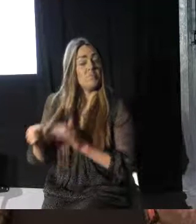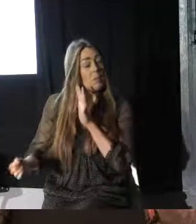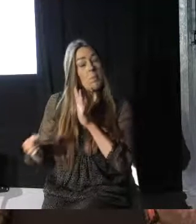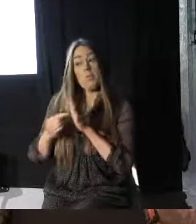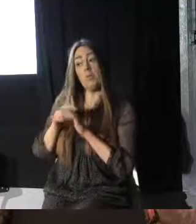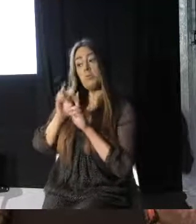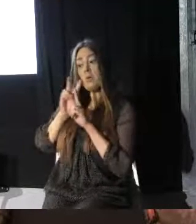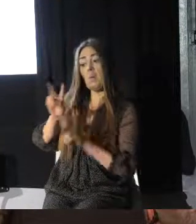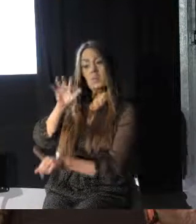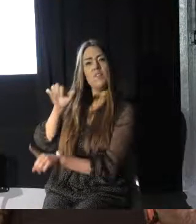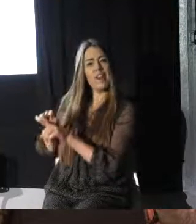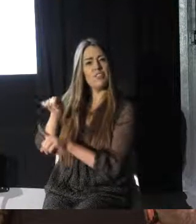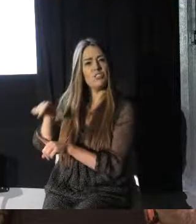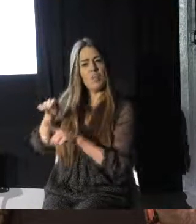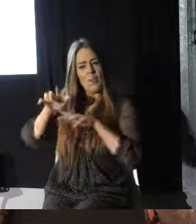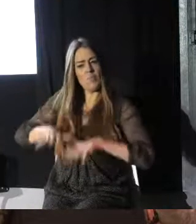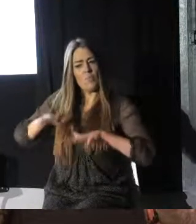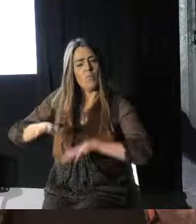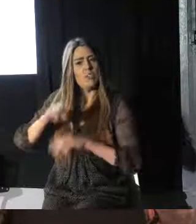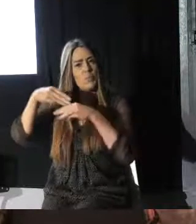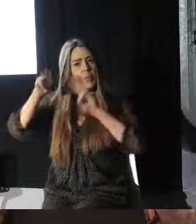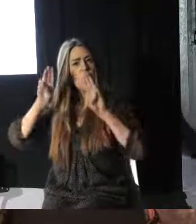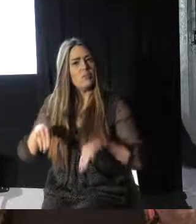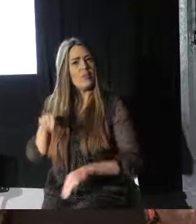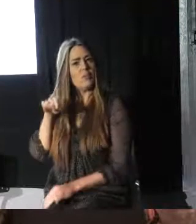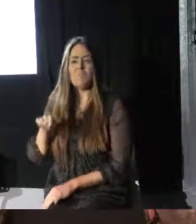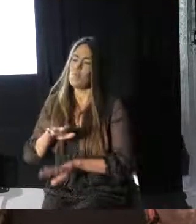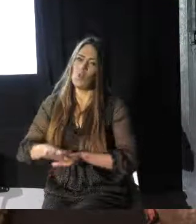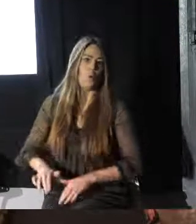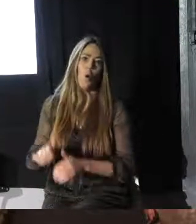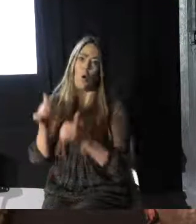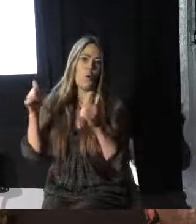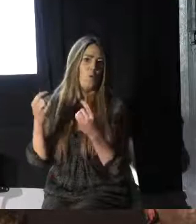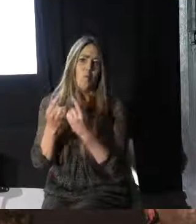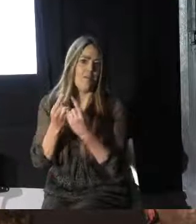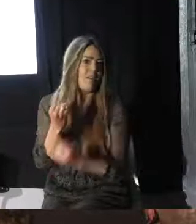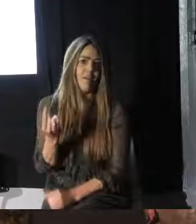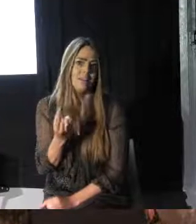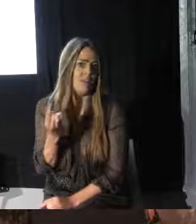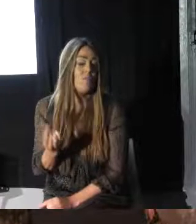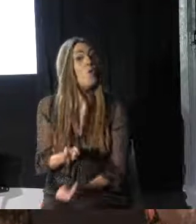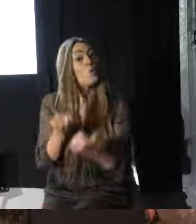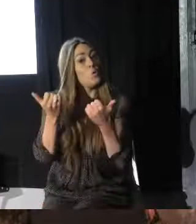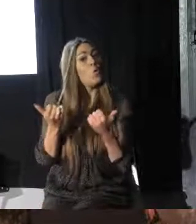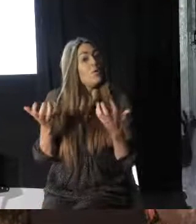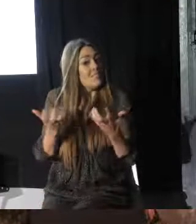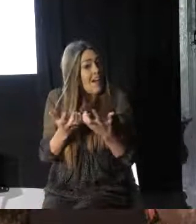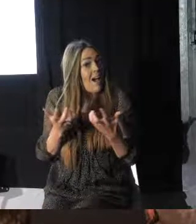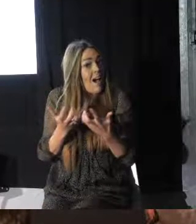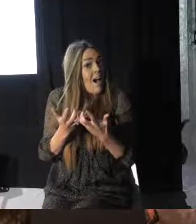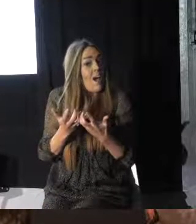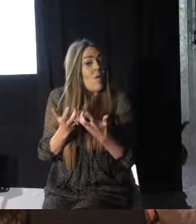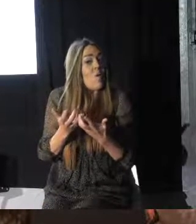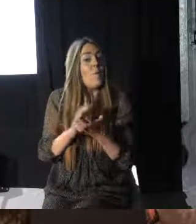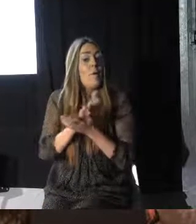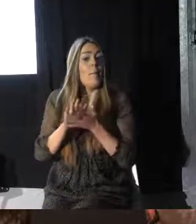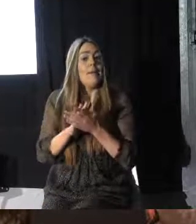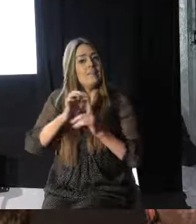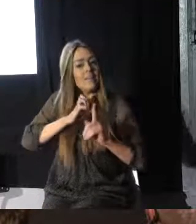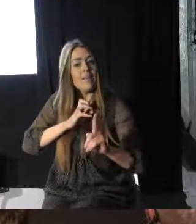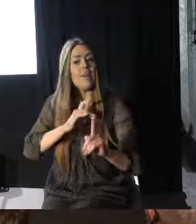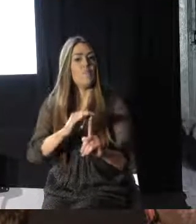observations there was that the British Museum is not a good thing in and of itself. It is good only to the extent that its